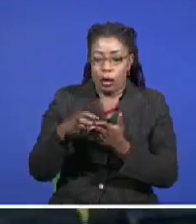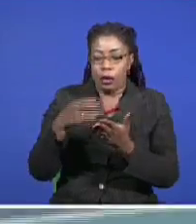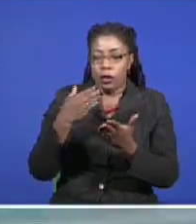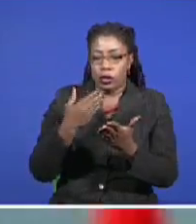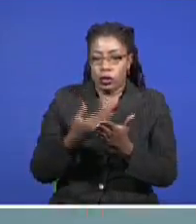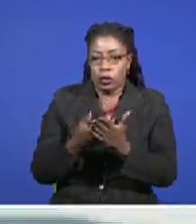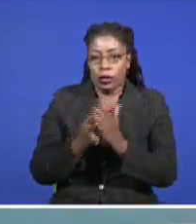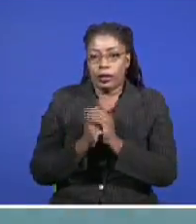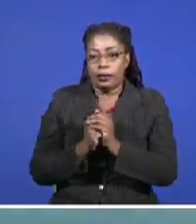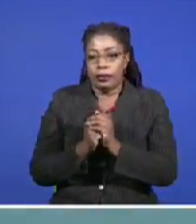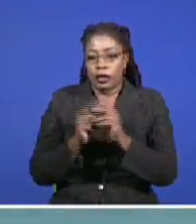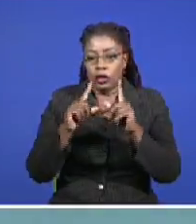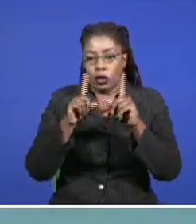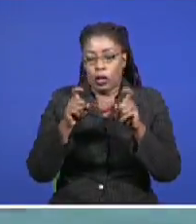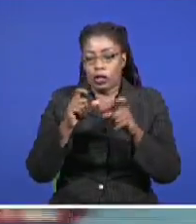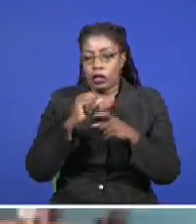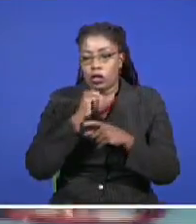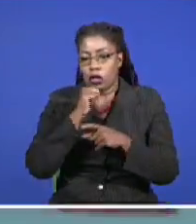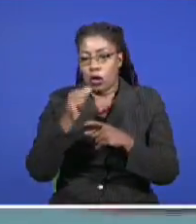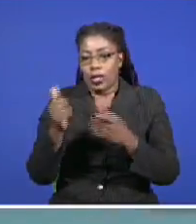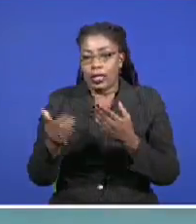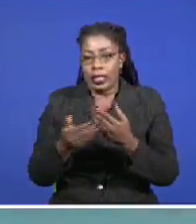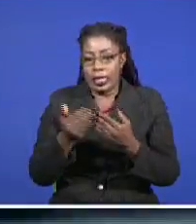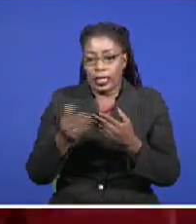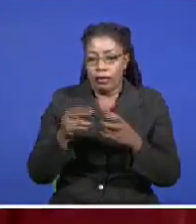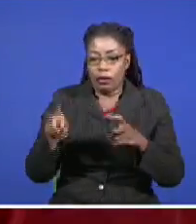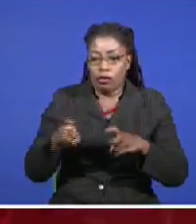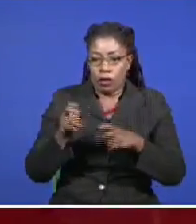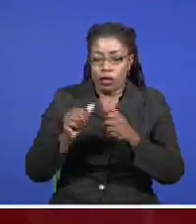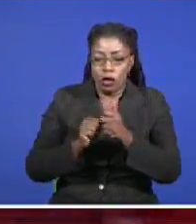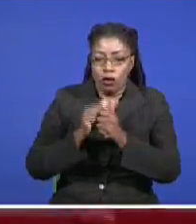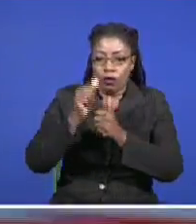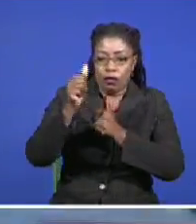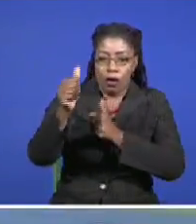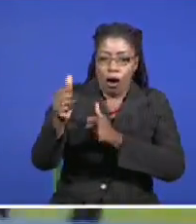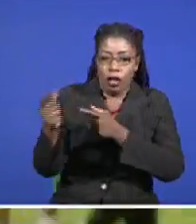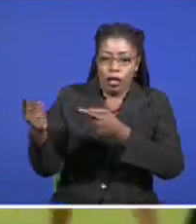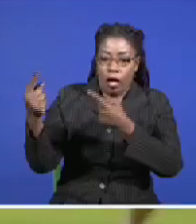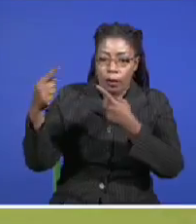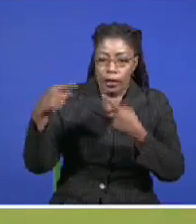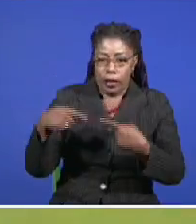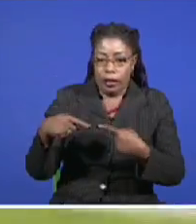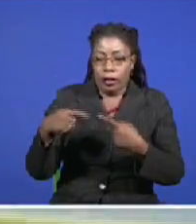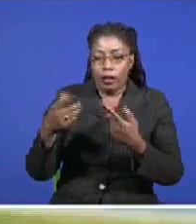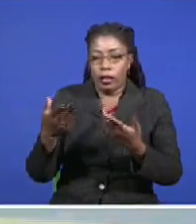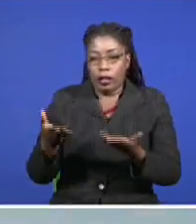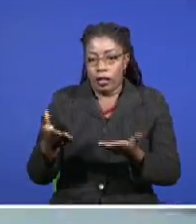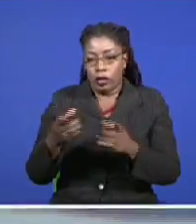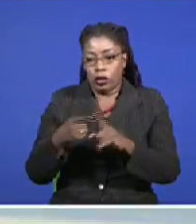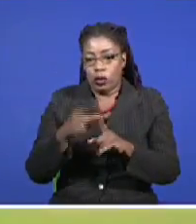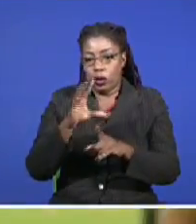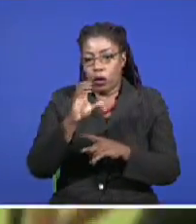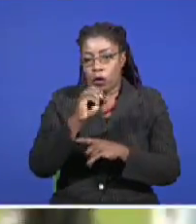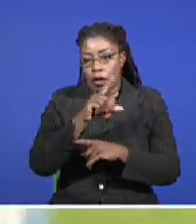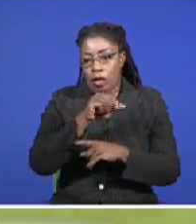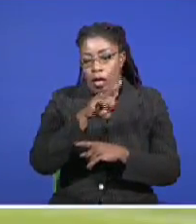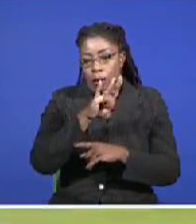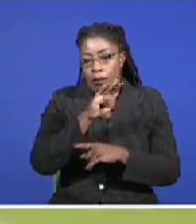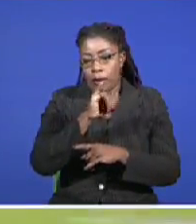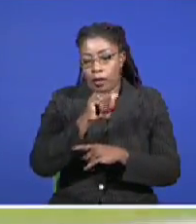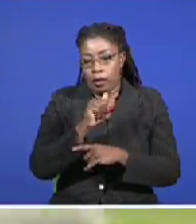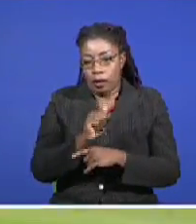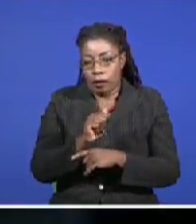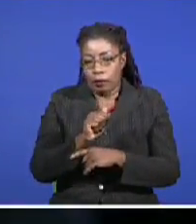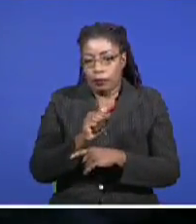competition. It must not be easy, especially traveling from so far to come down here to Colombia to compete. It wasn't easy at all. I came from Europe